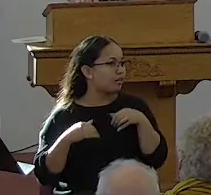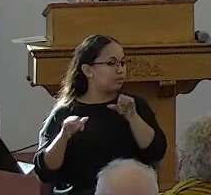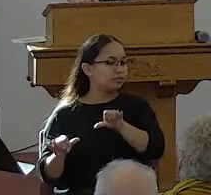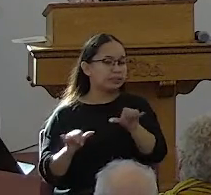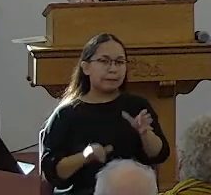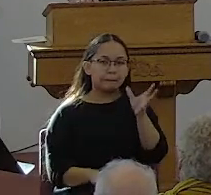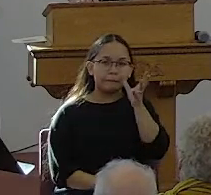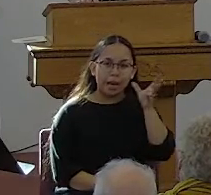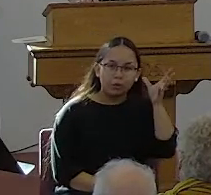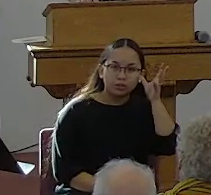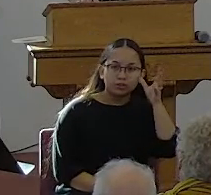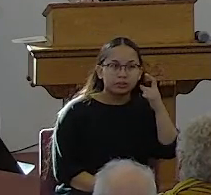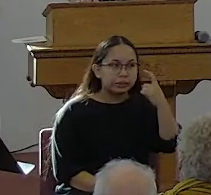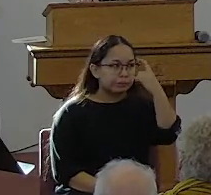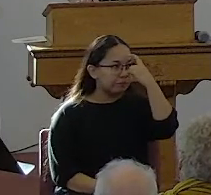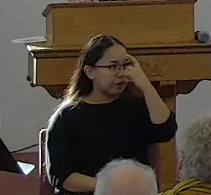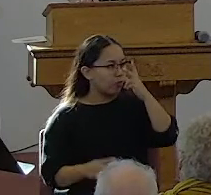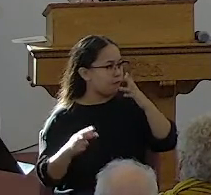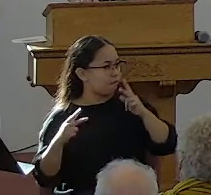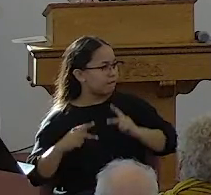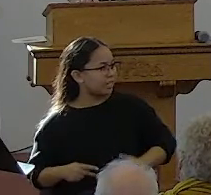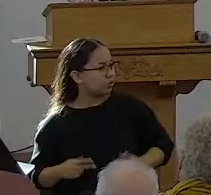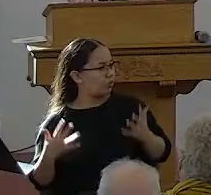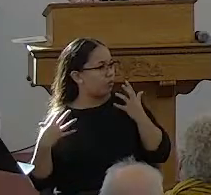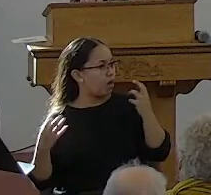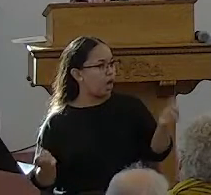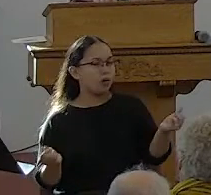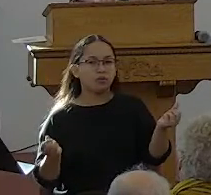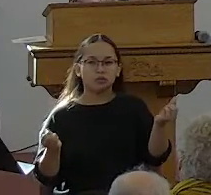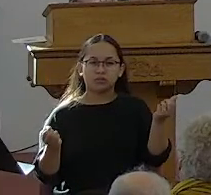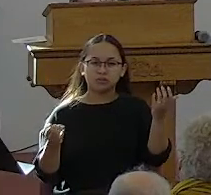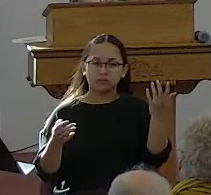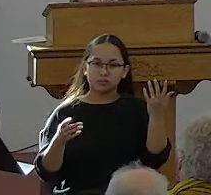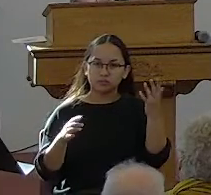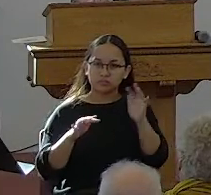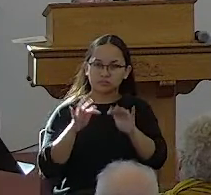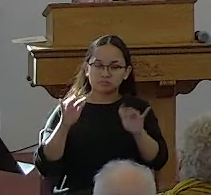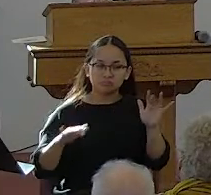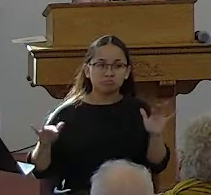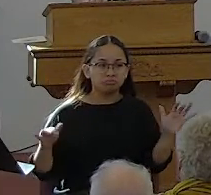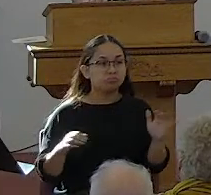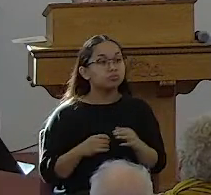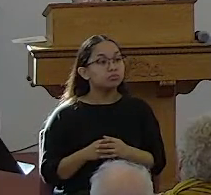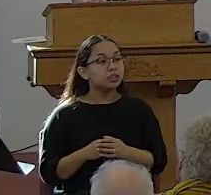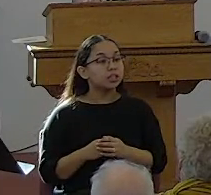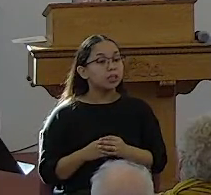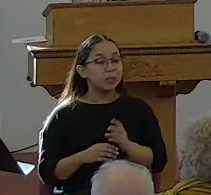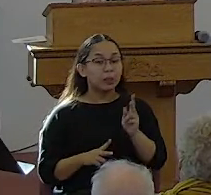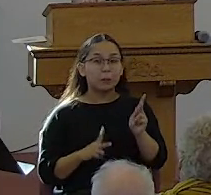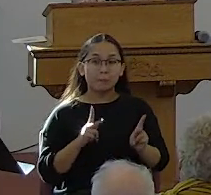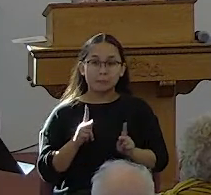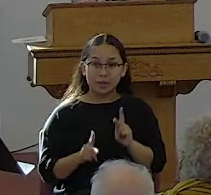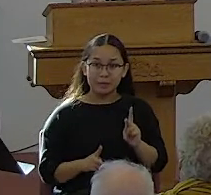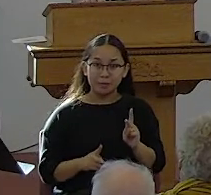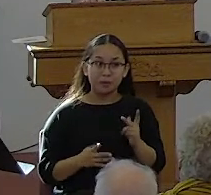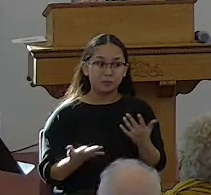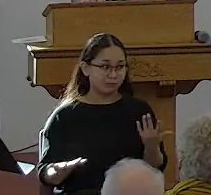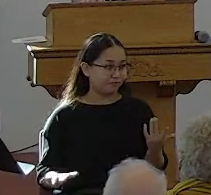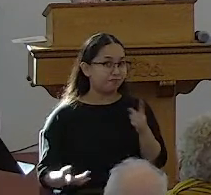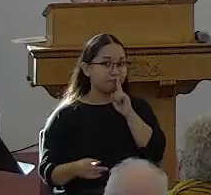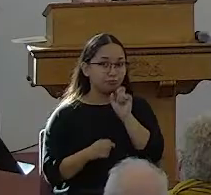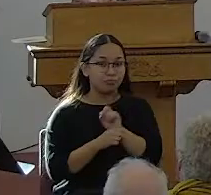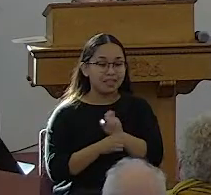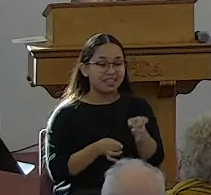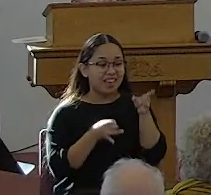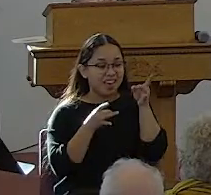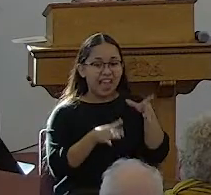mental health, physical health, you name it. There are people that downright hate themselves,